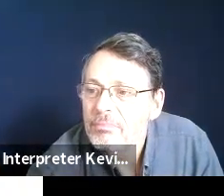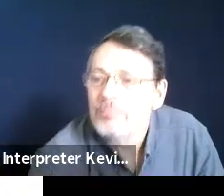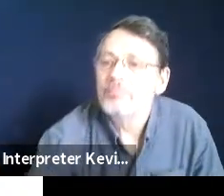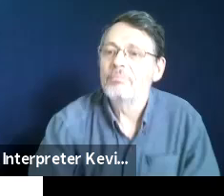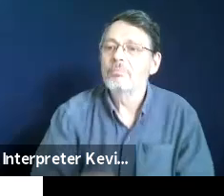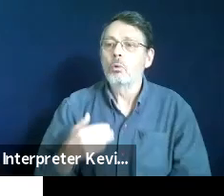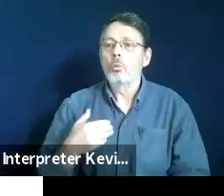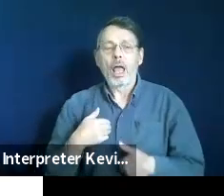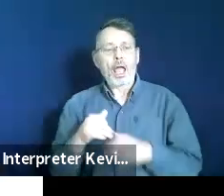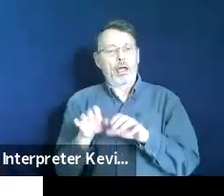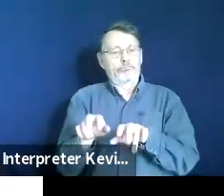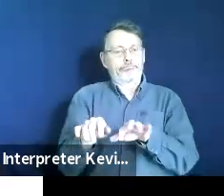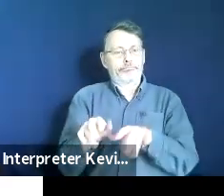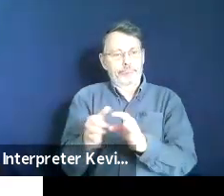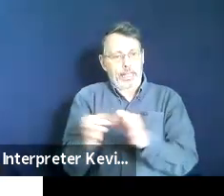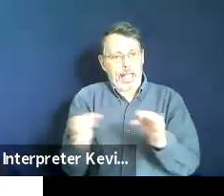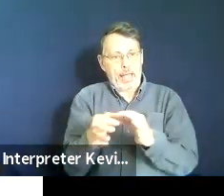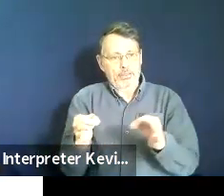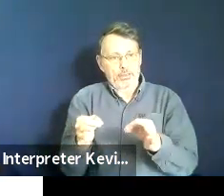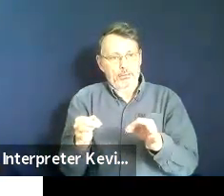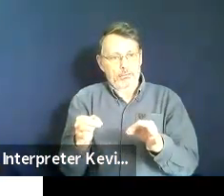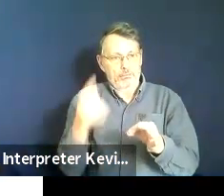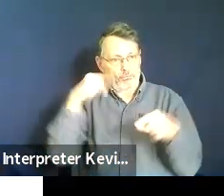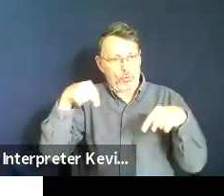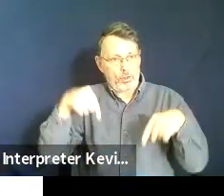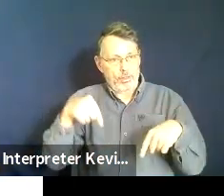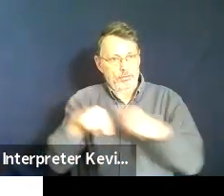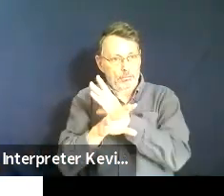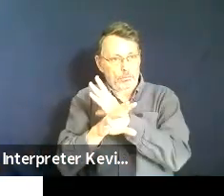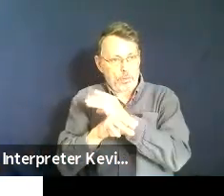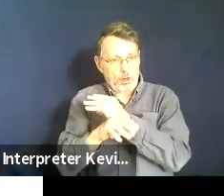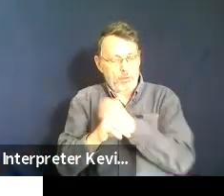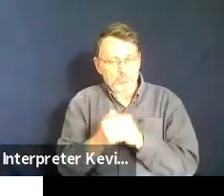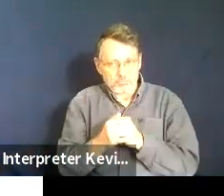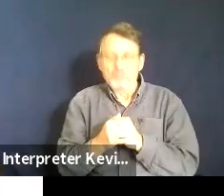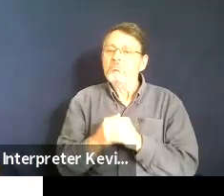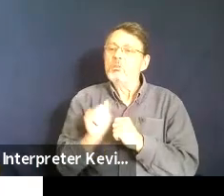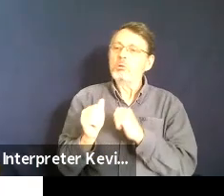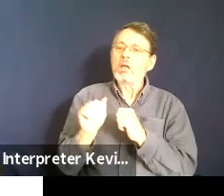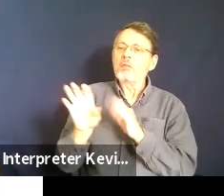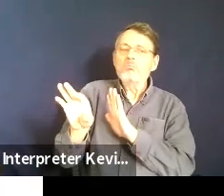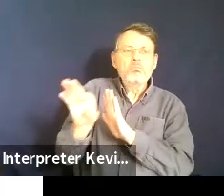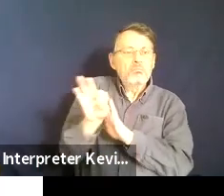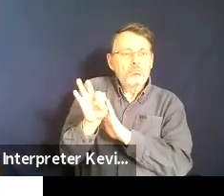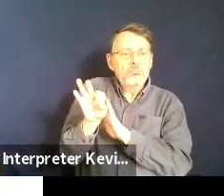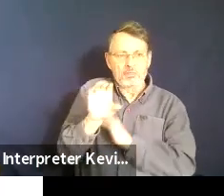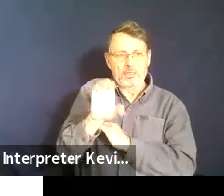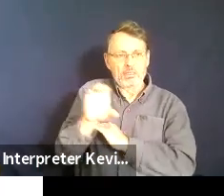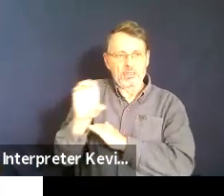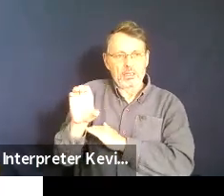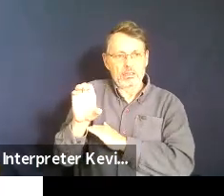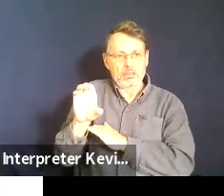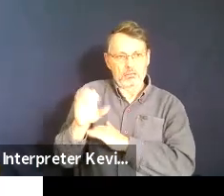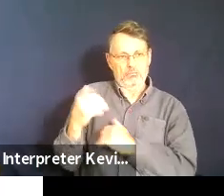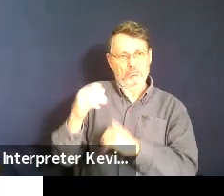Real-time captioning is provided for this webinar. The caption screen can be accessed by choosing the CC icon